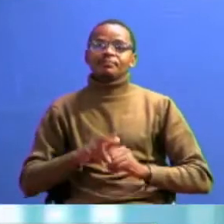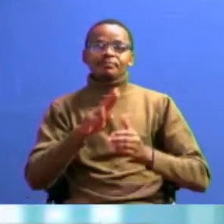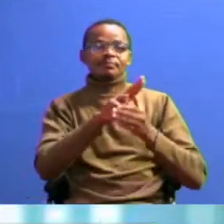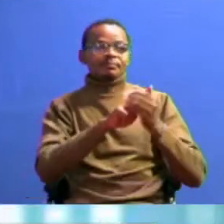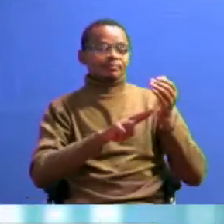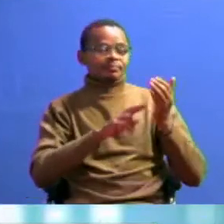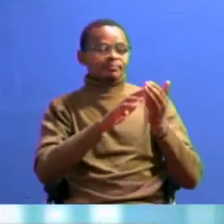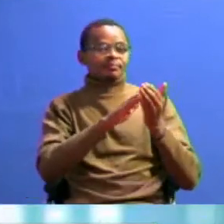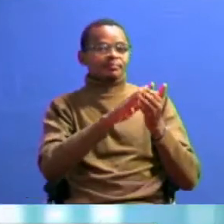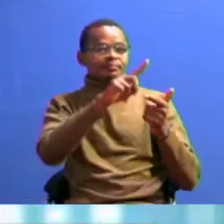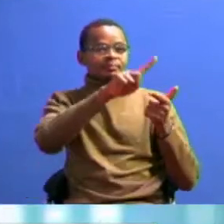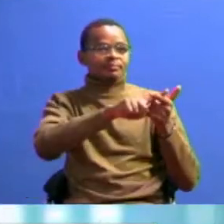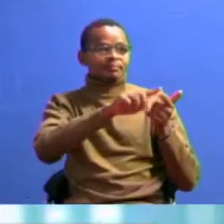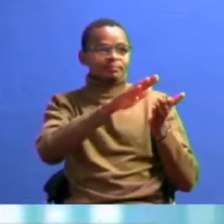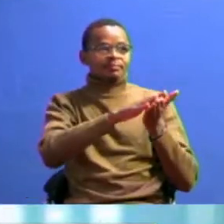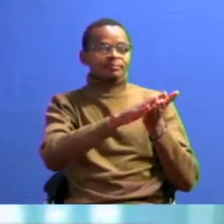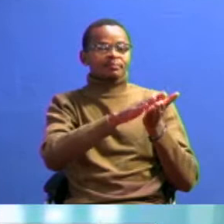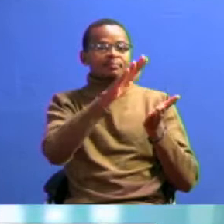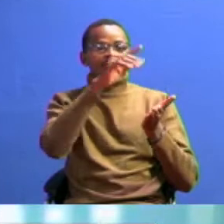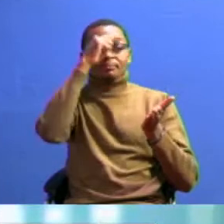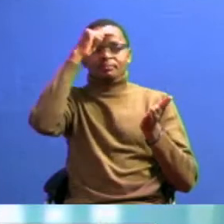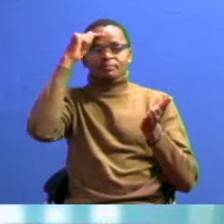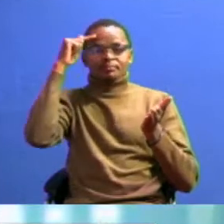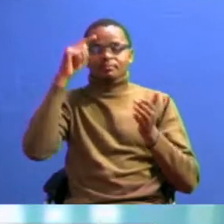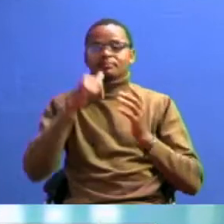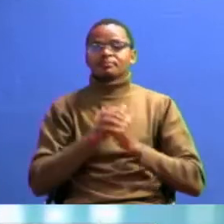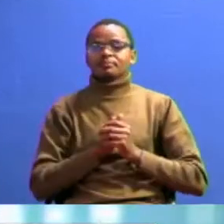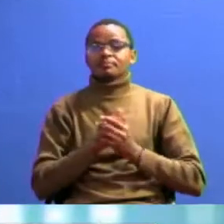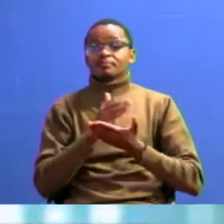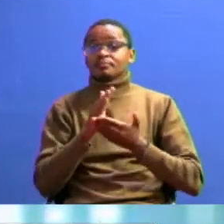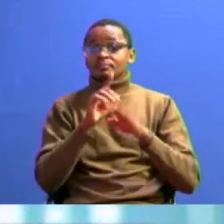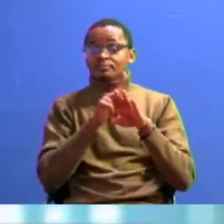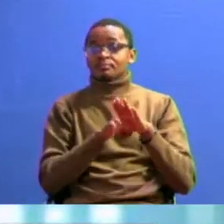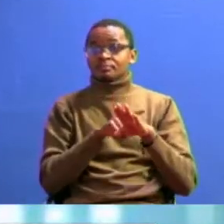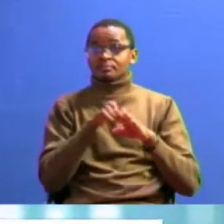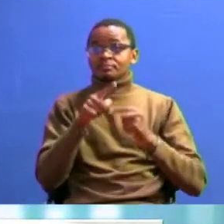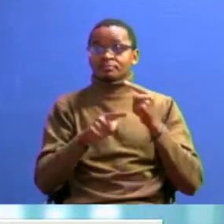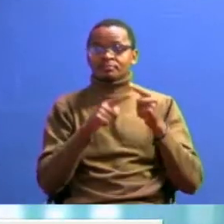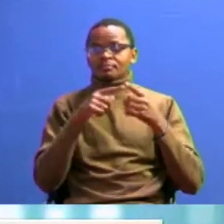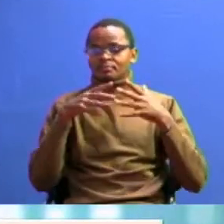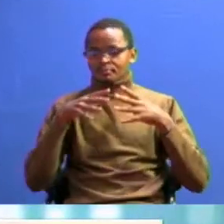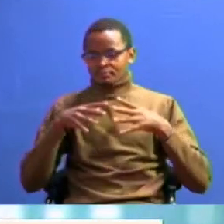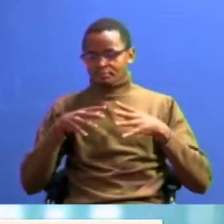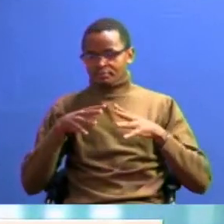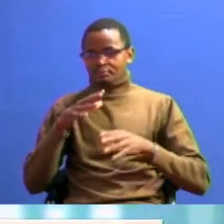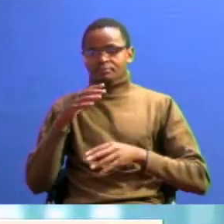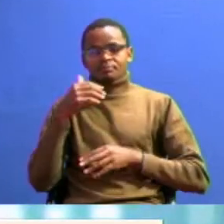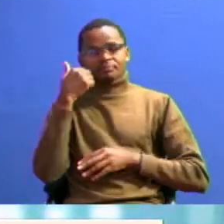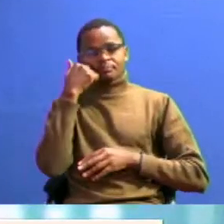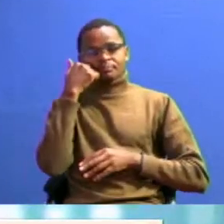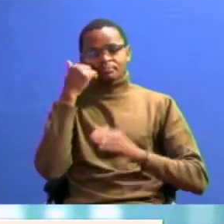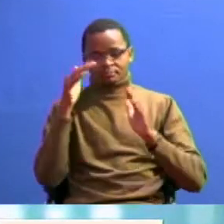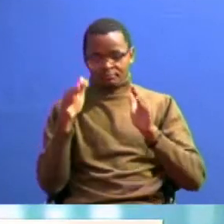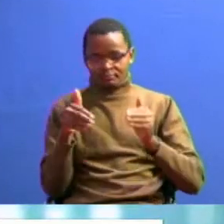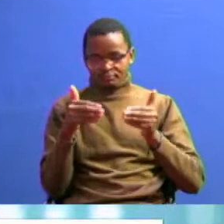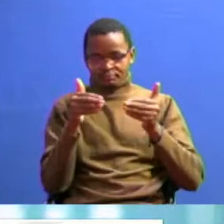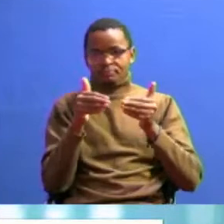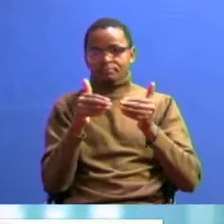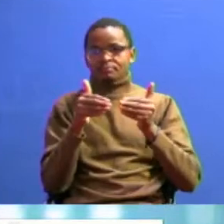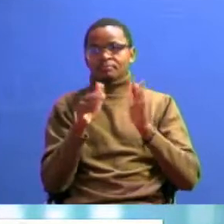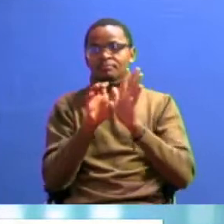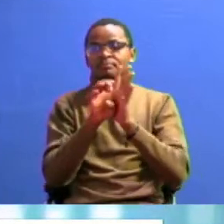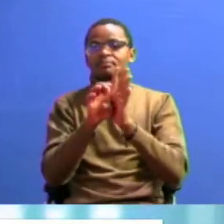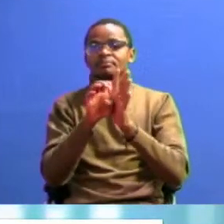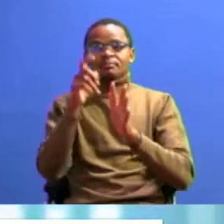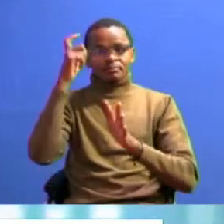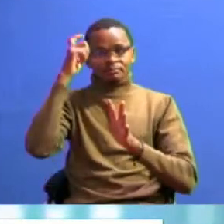more. Both plus more, because sometimes when people have a mental illness, and I'll give you some examples. There are people who have a